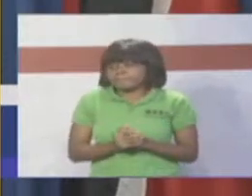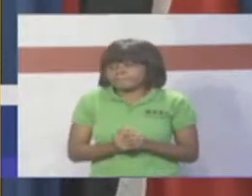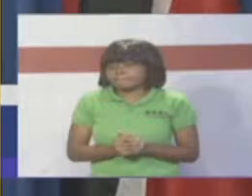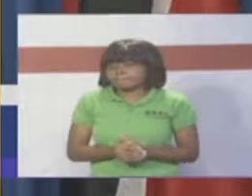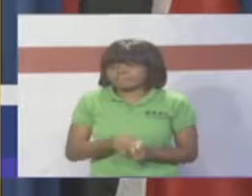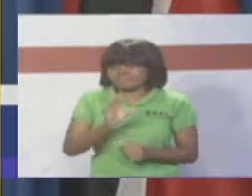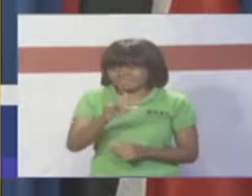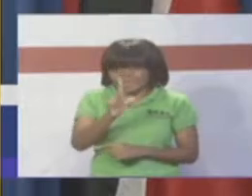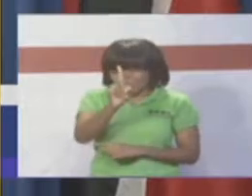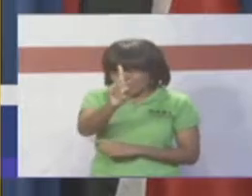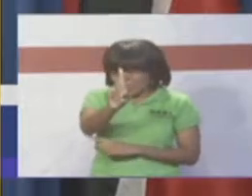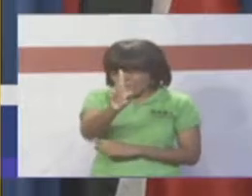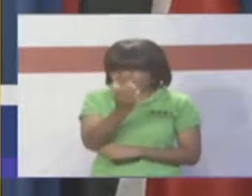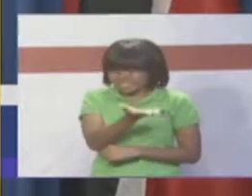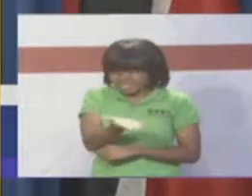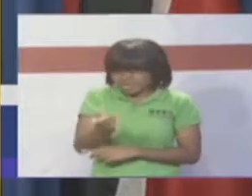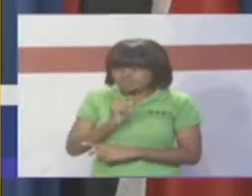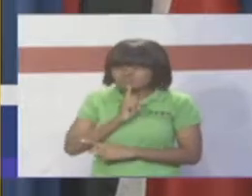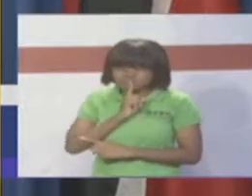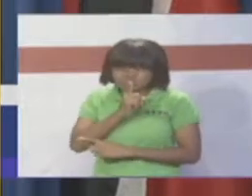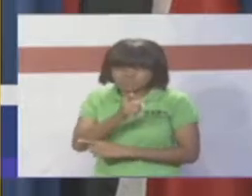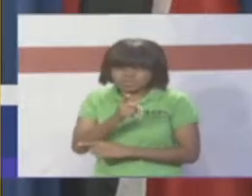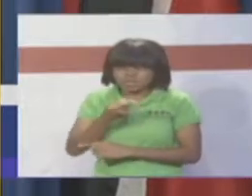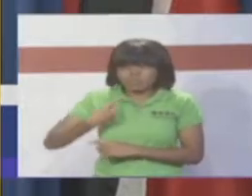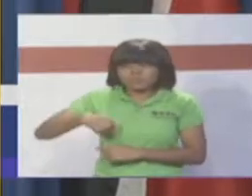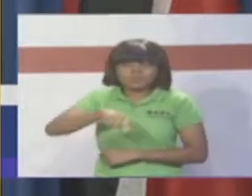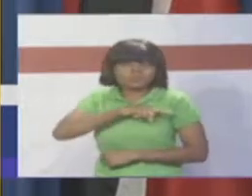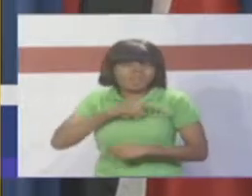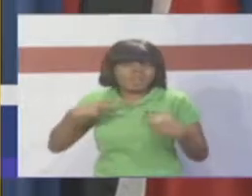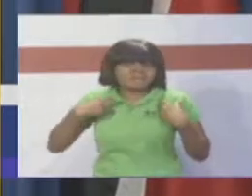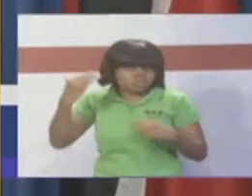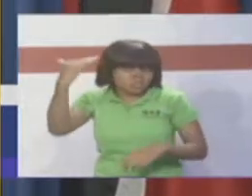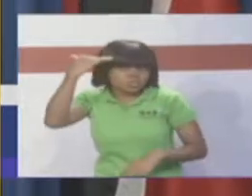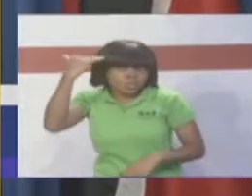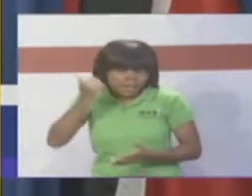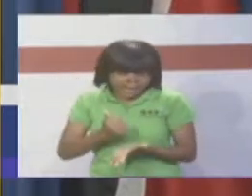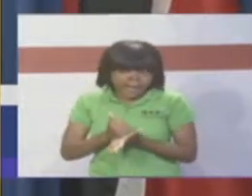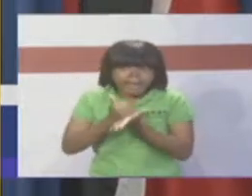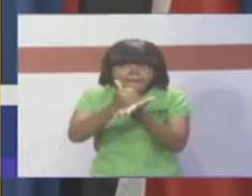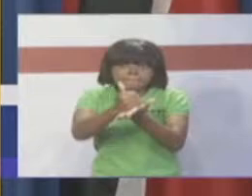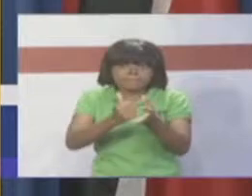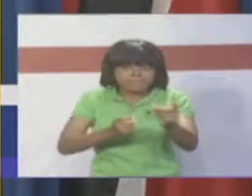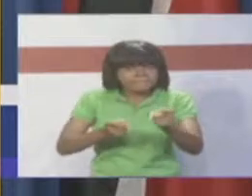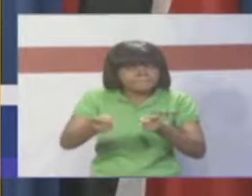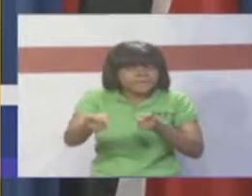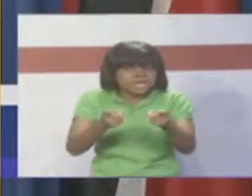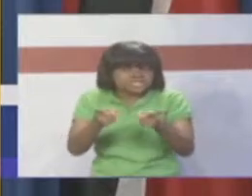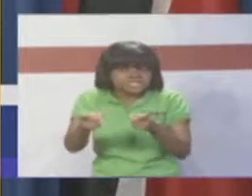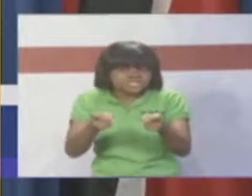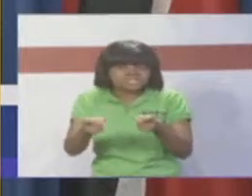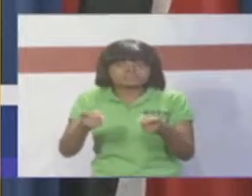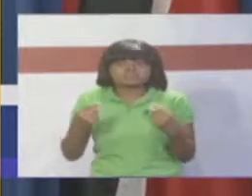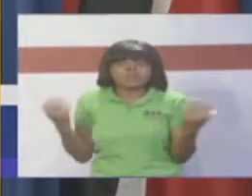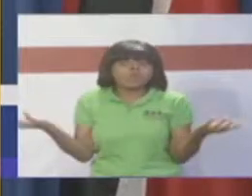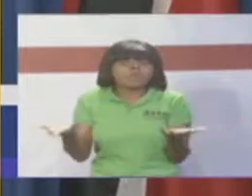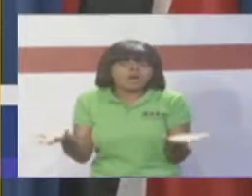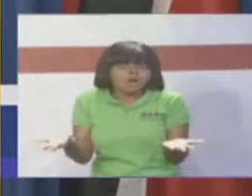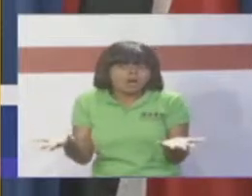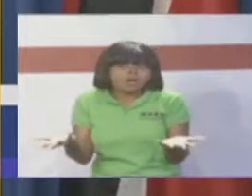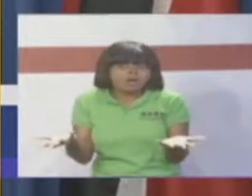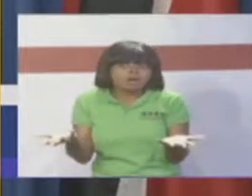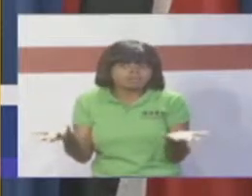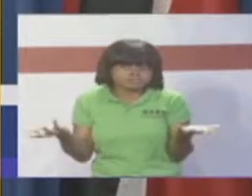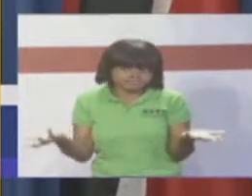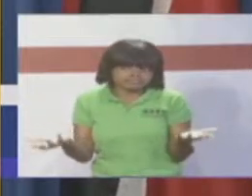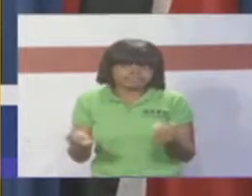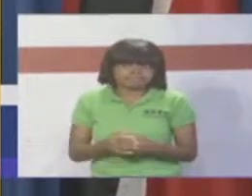we can do to bring some relief, some control, some management. And that thing is to use the